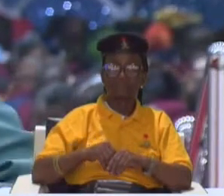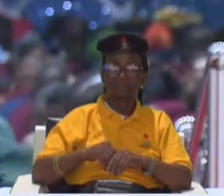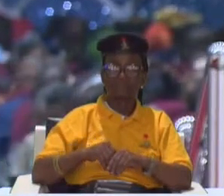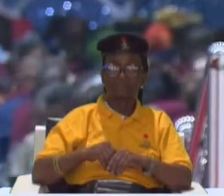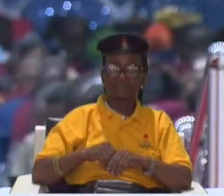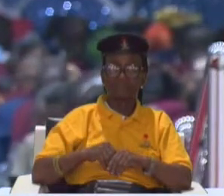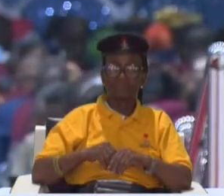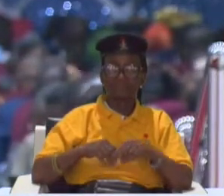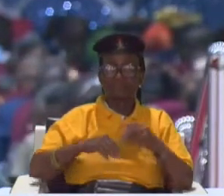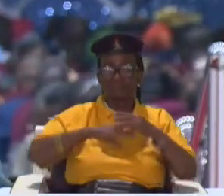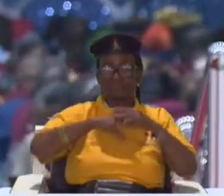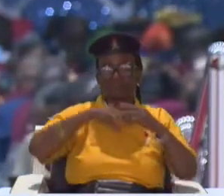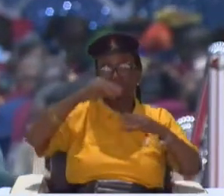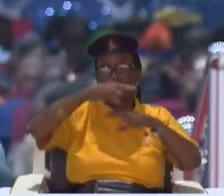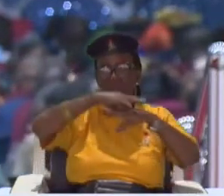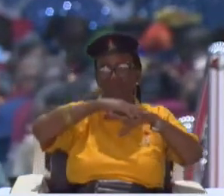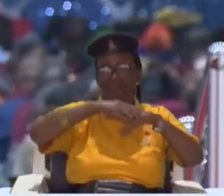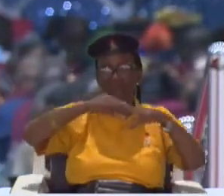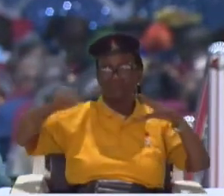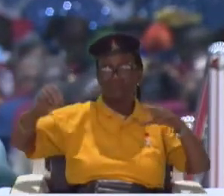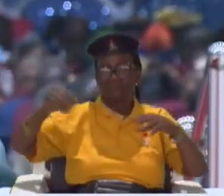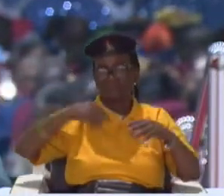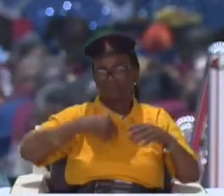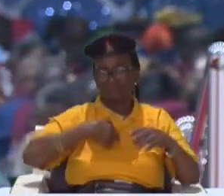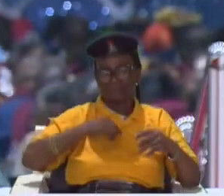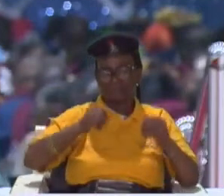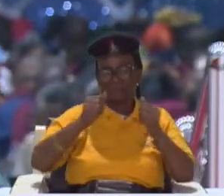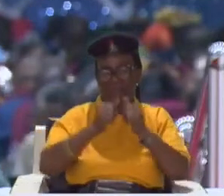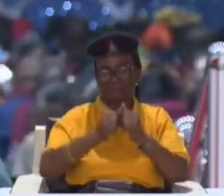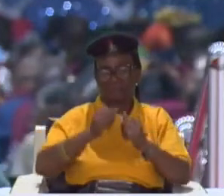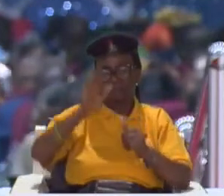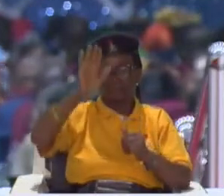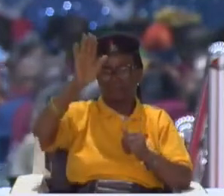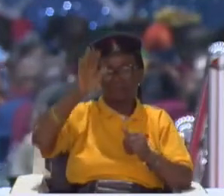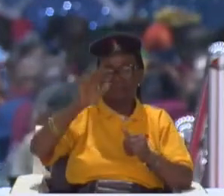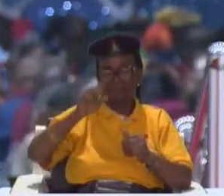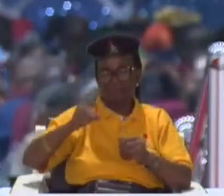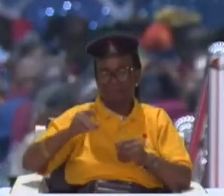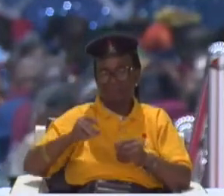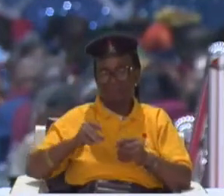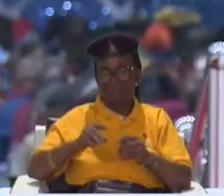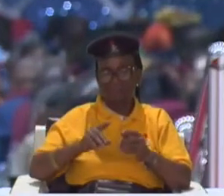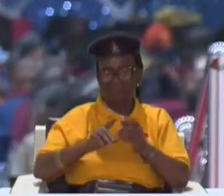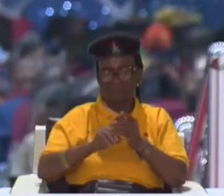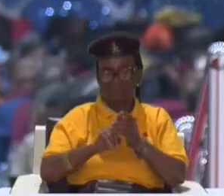Envelop me with your divine power.